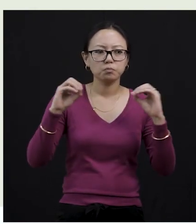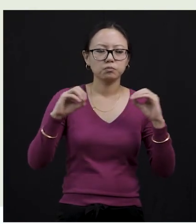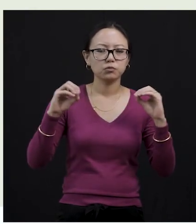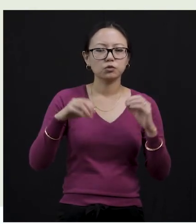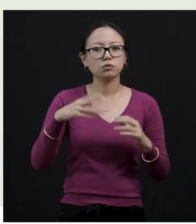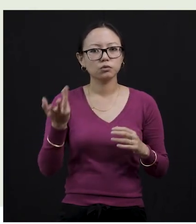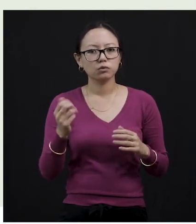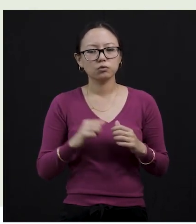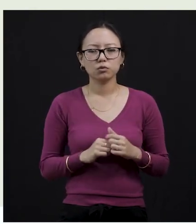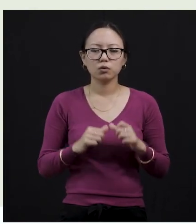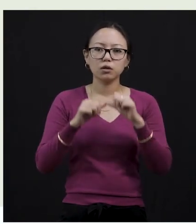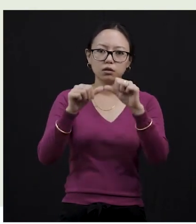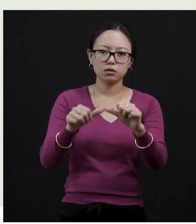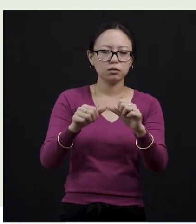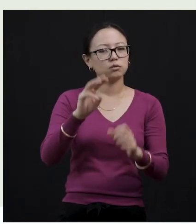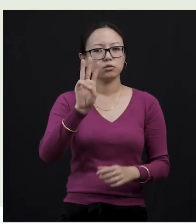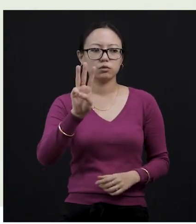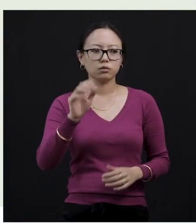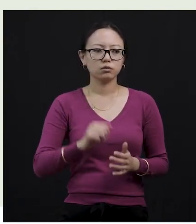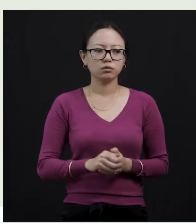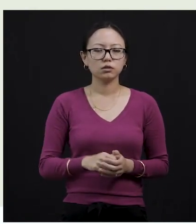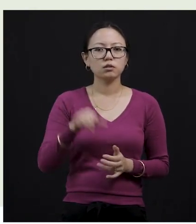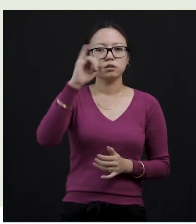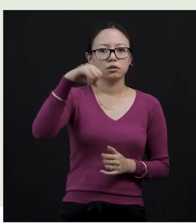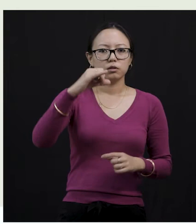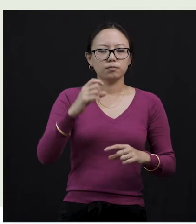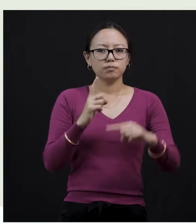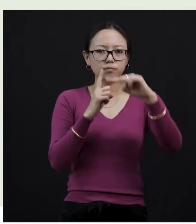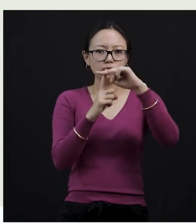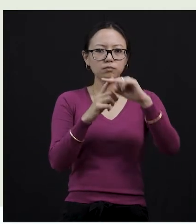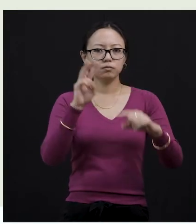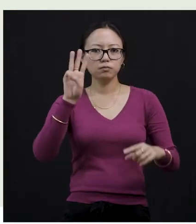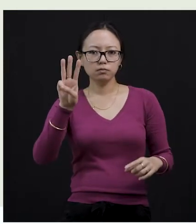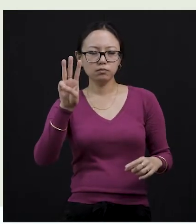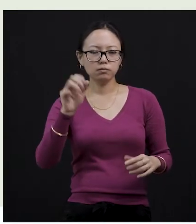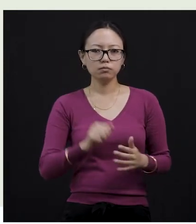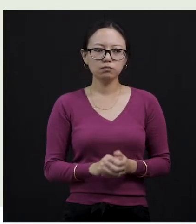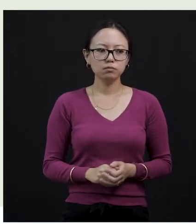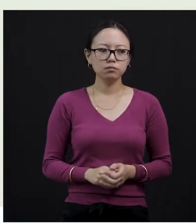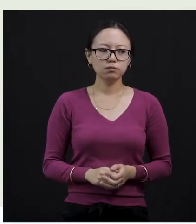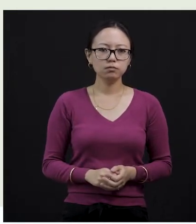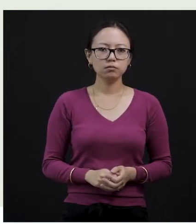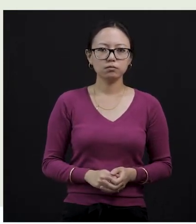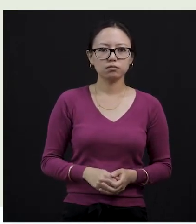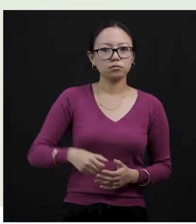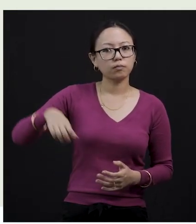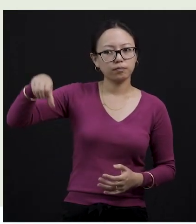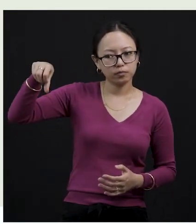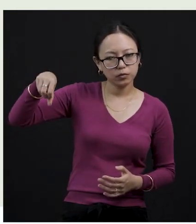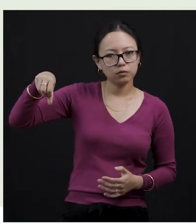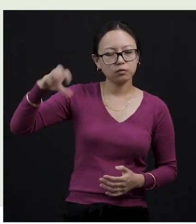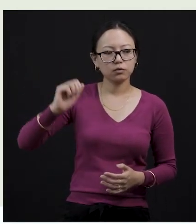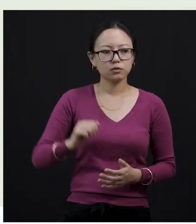number, so you will just write as it is. Then you have 6 and 3. So 6 plus 3, it will be